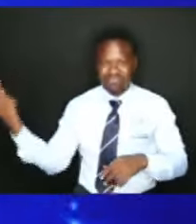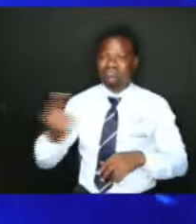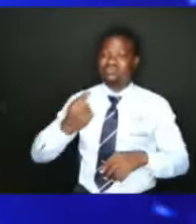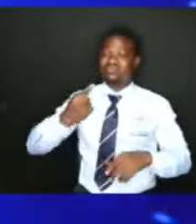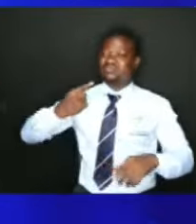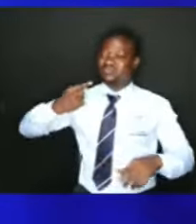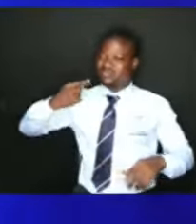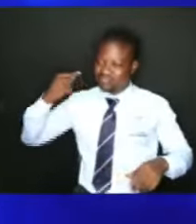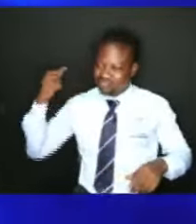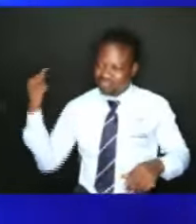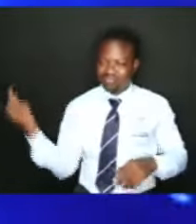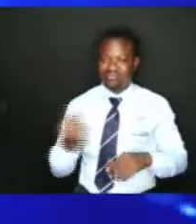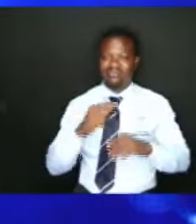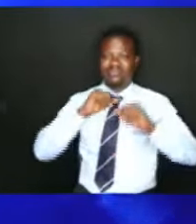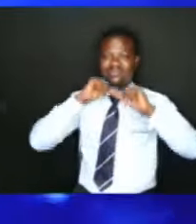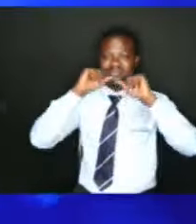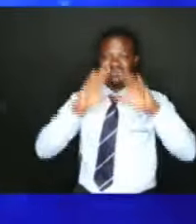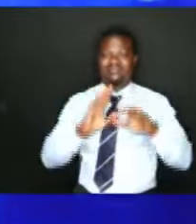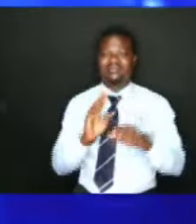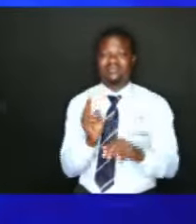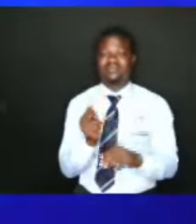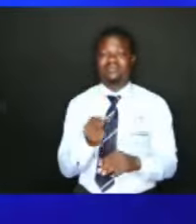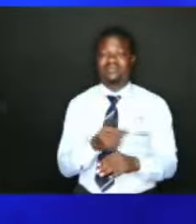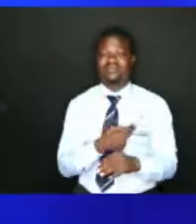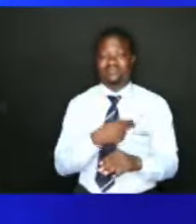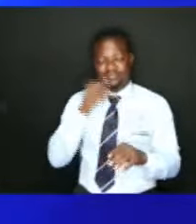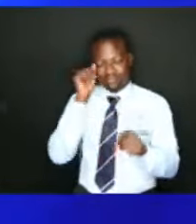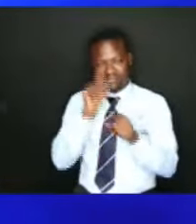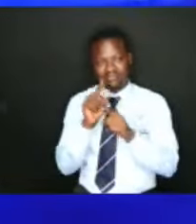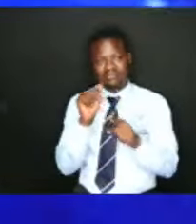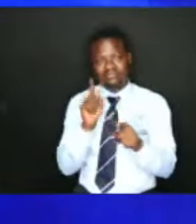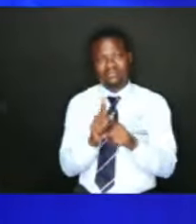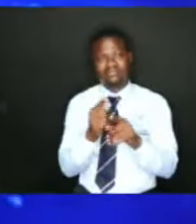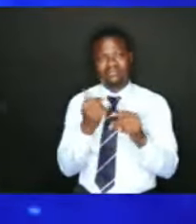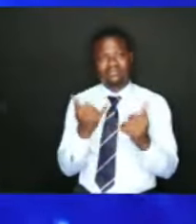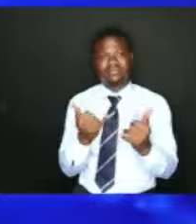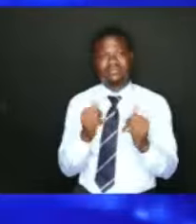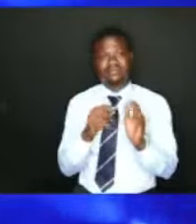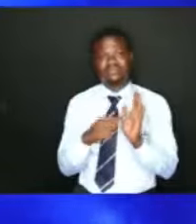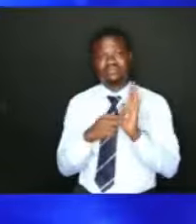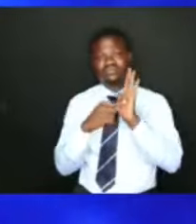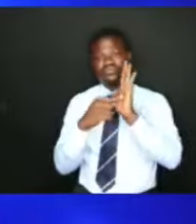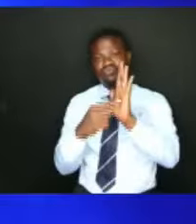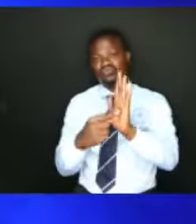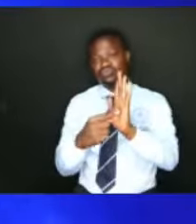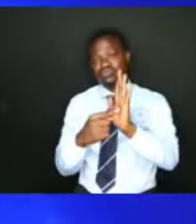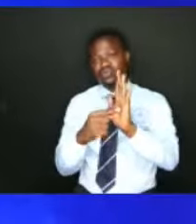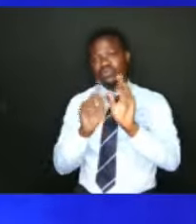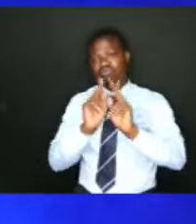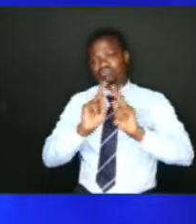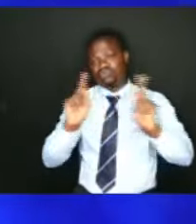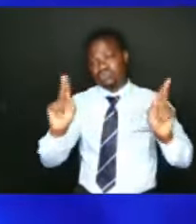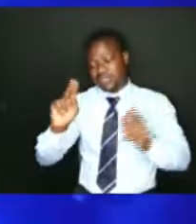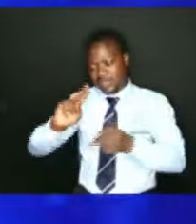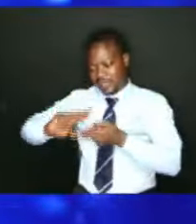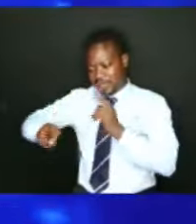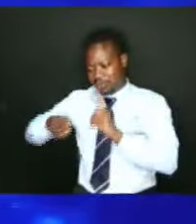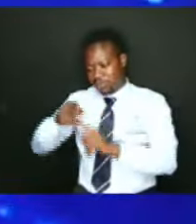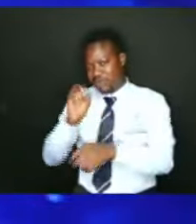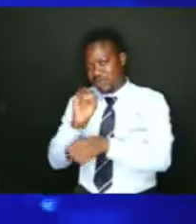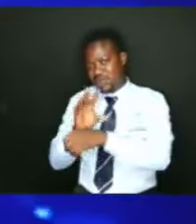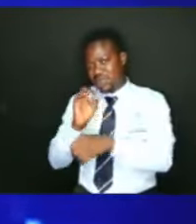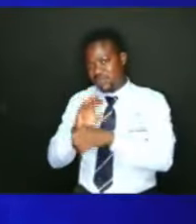always being such a great blessing. Beloved, we display numbers of our counselors